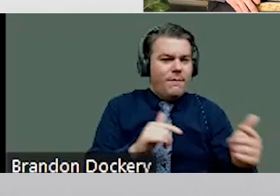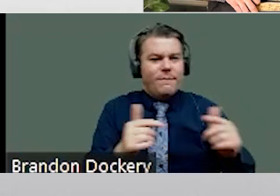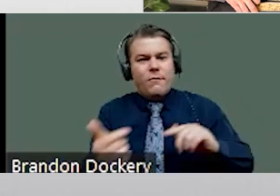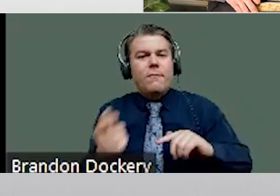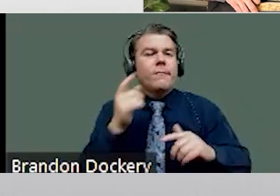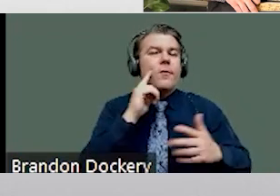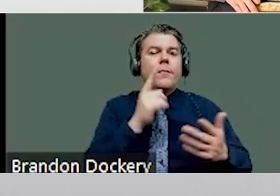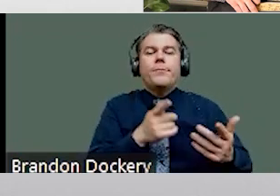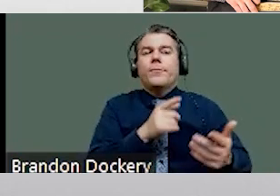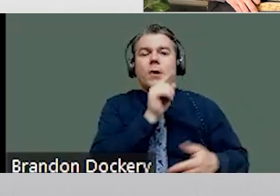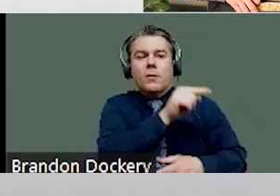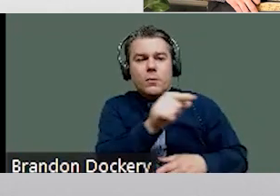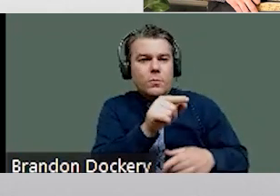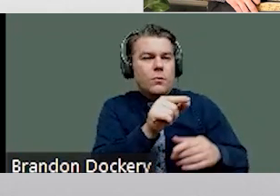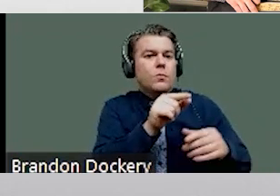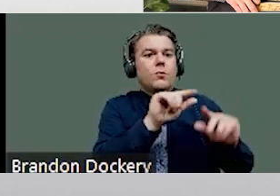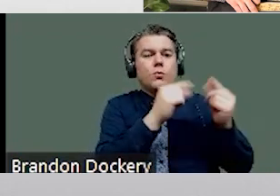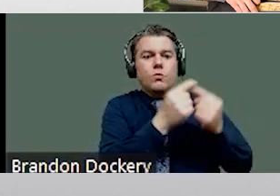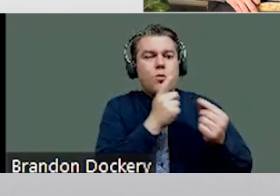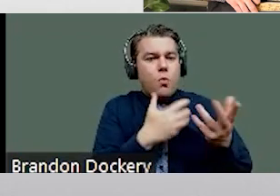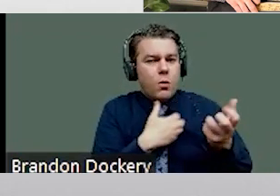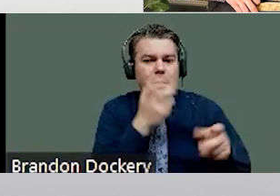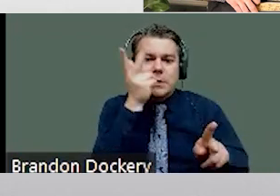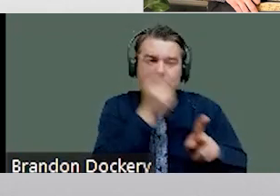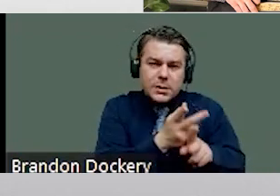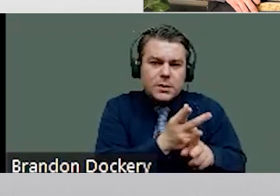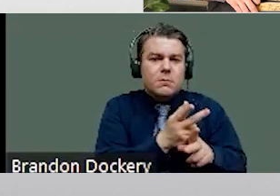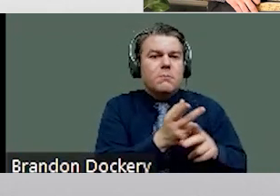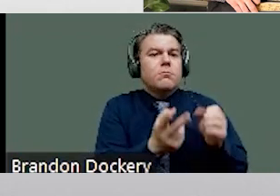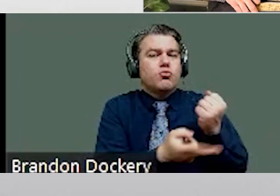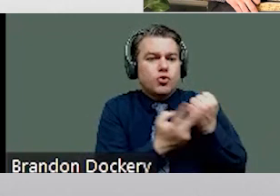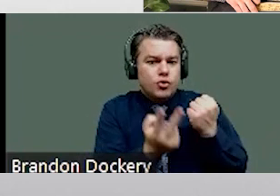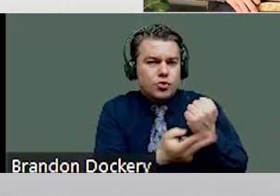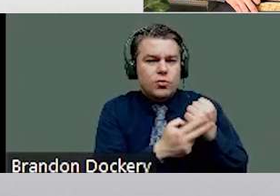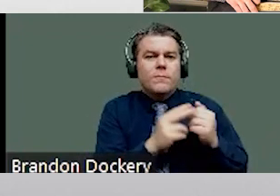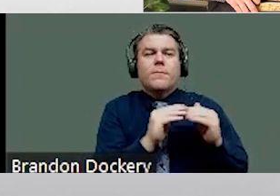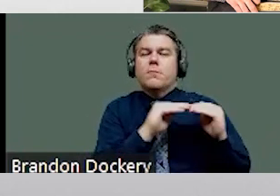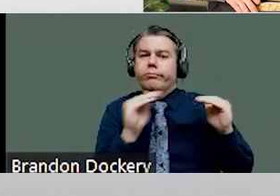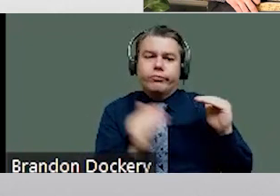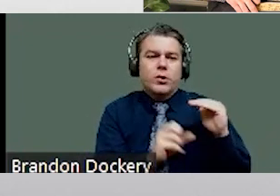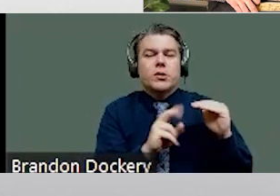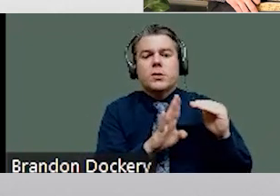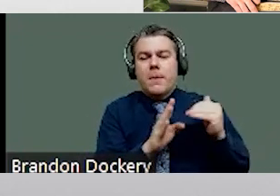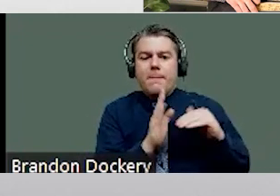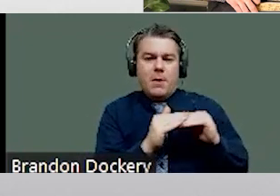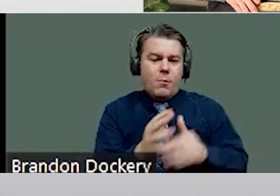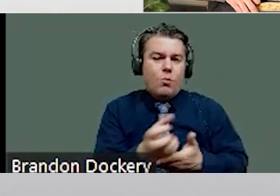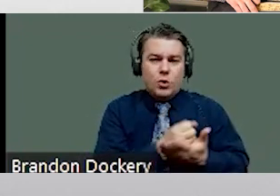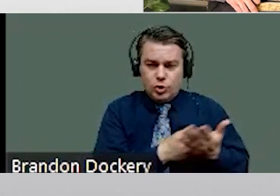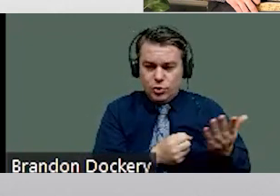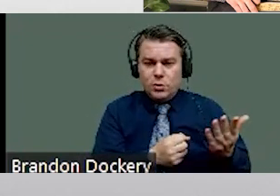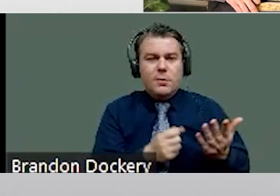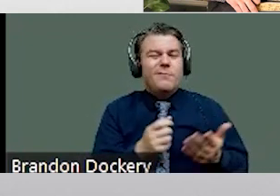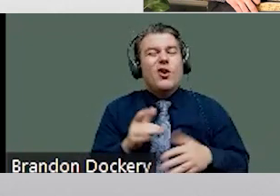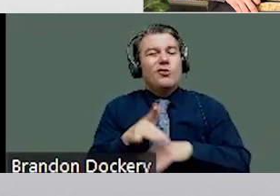between the entities that want to keep and preserve subminimum wages and those folks who are early